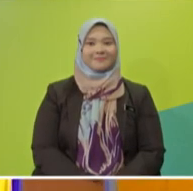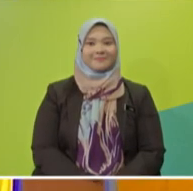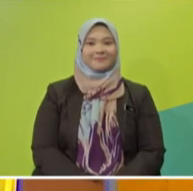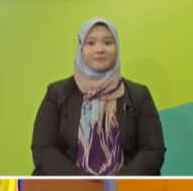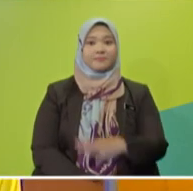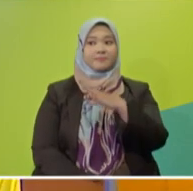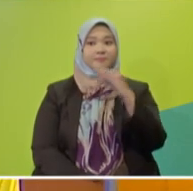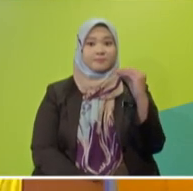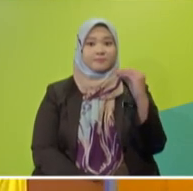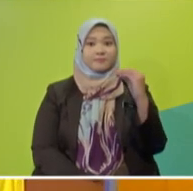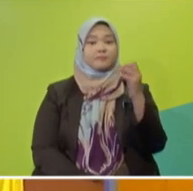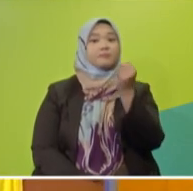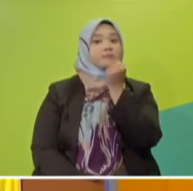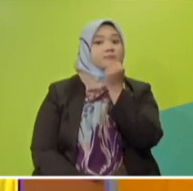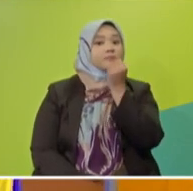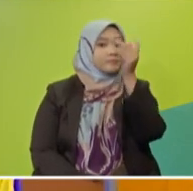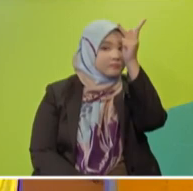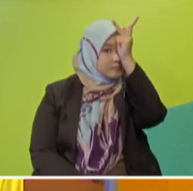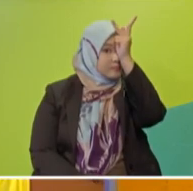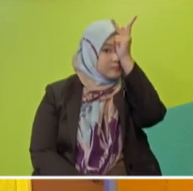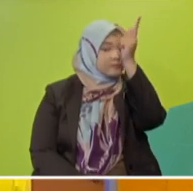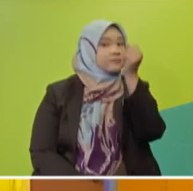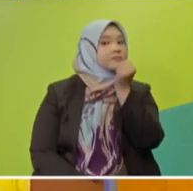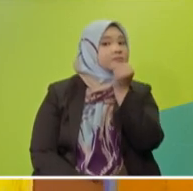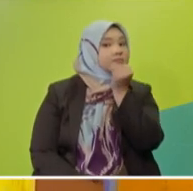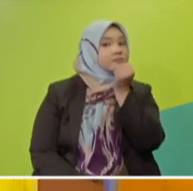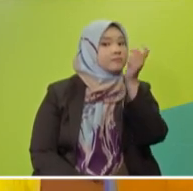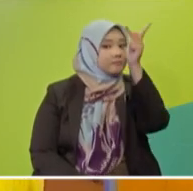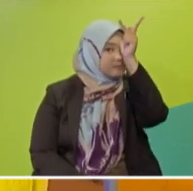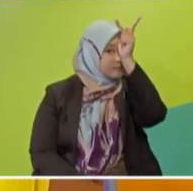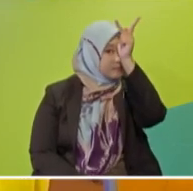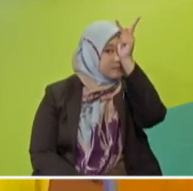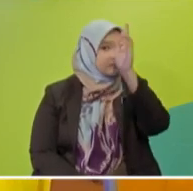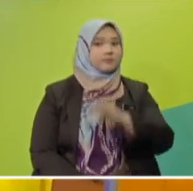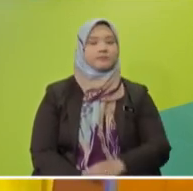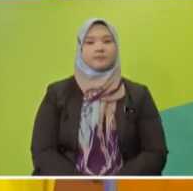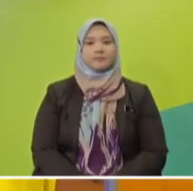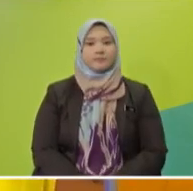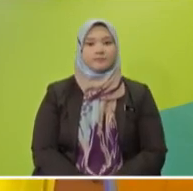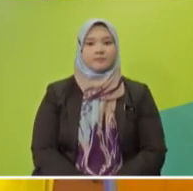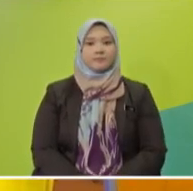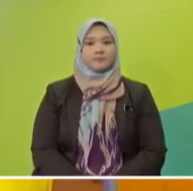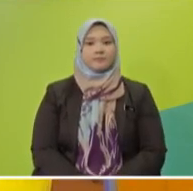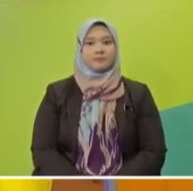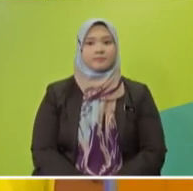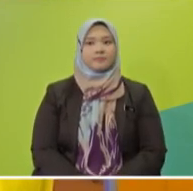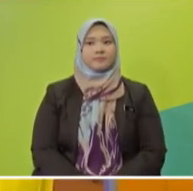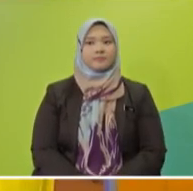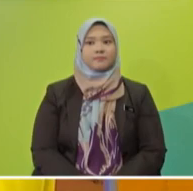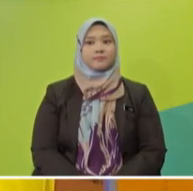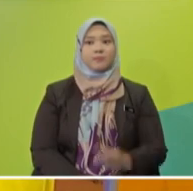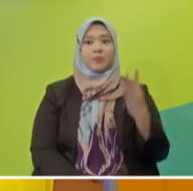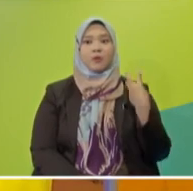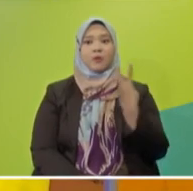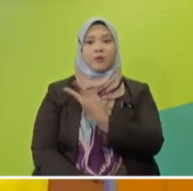and goat. Goat. Goat. Okay, now, we have seen all these